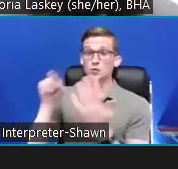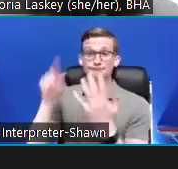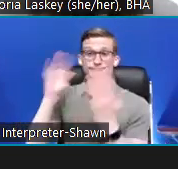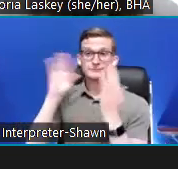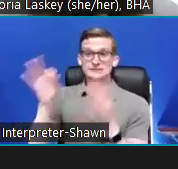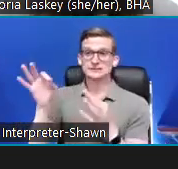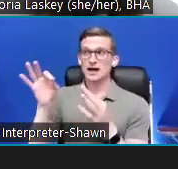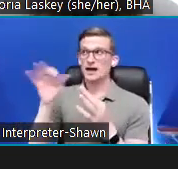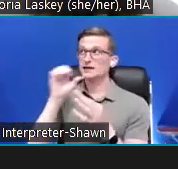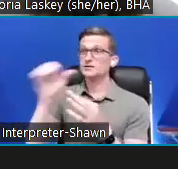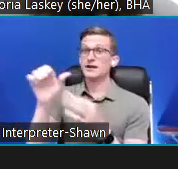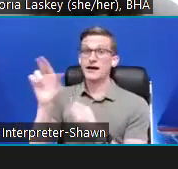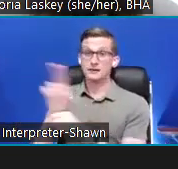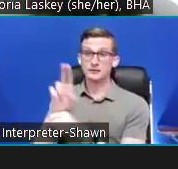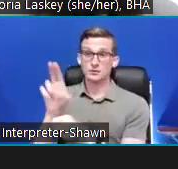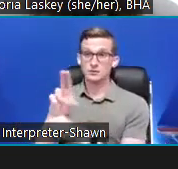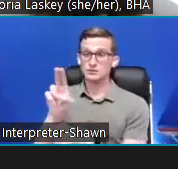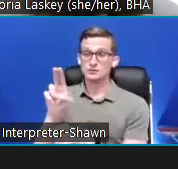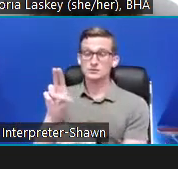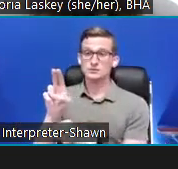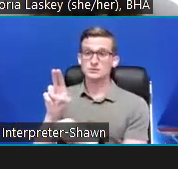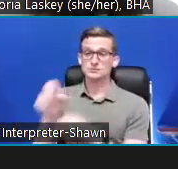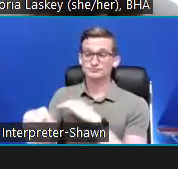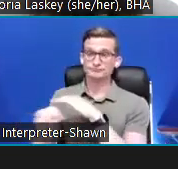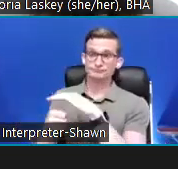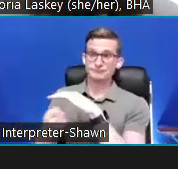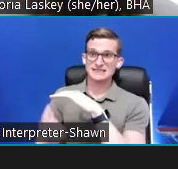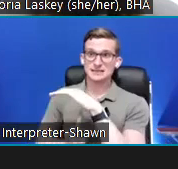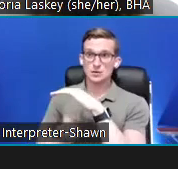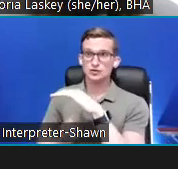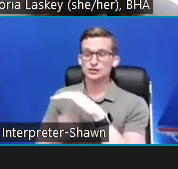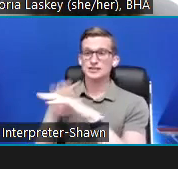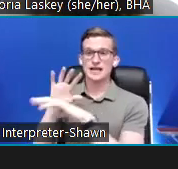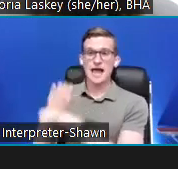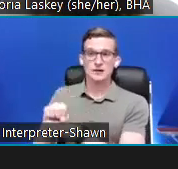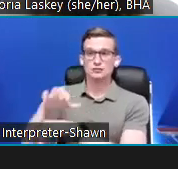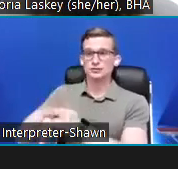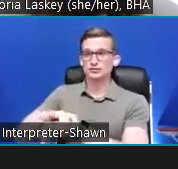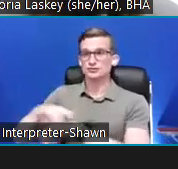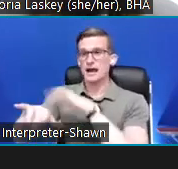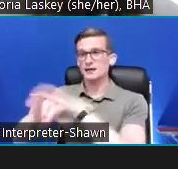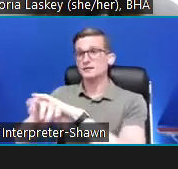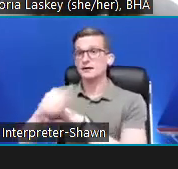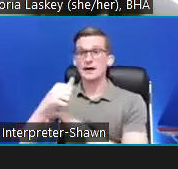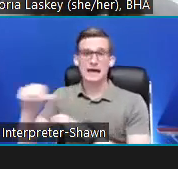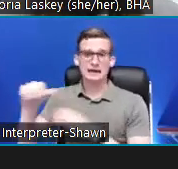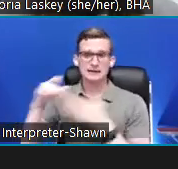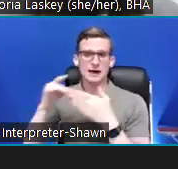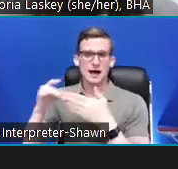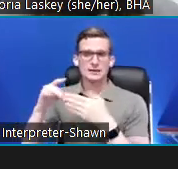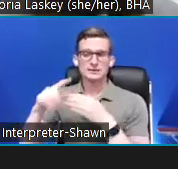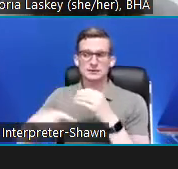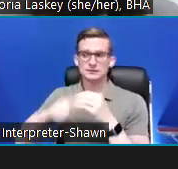to utilize seclusion and restraint, is there guidance on